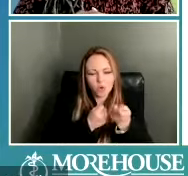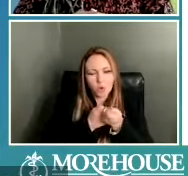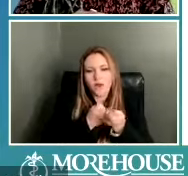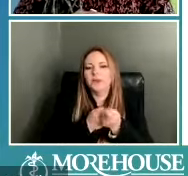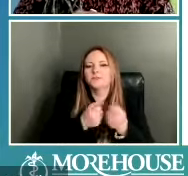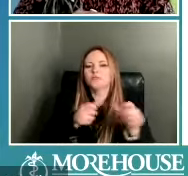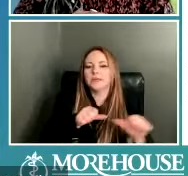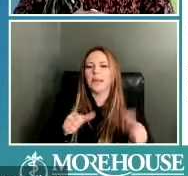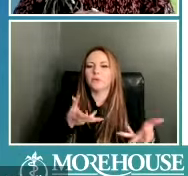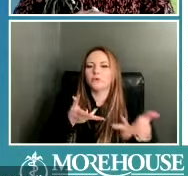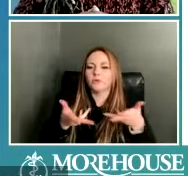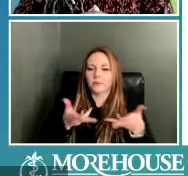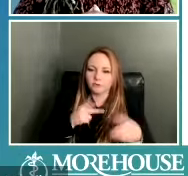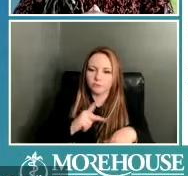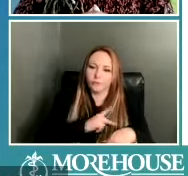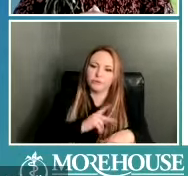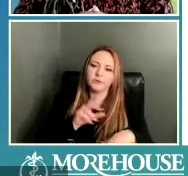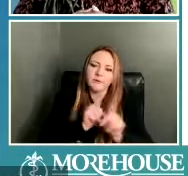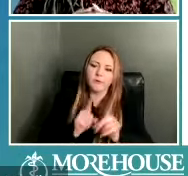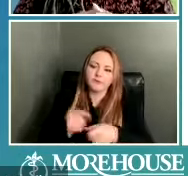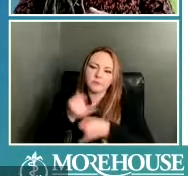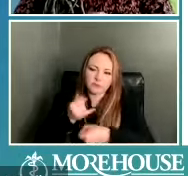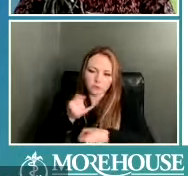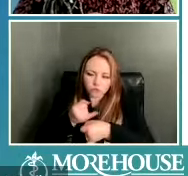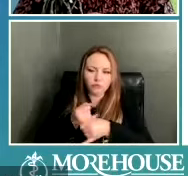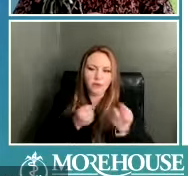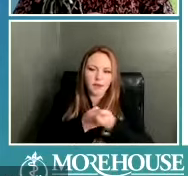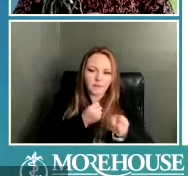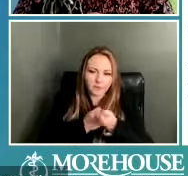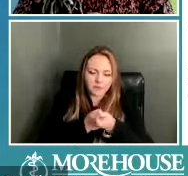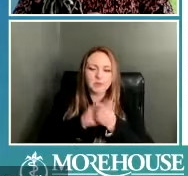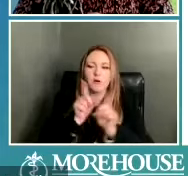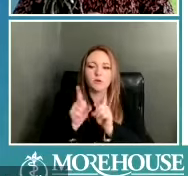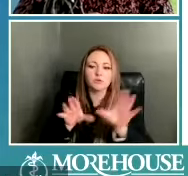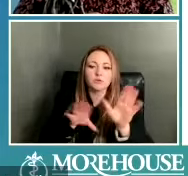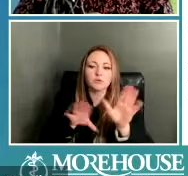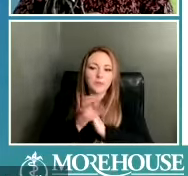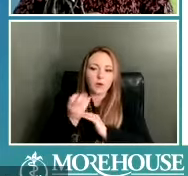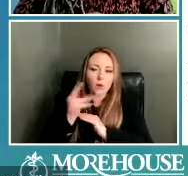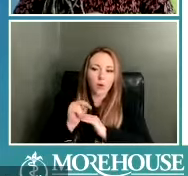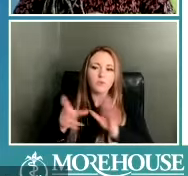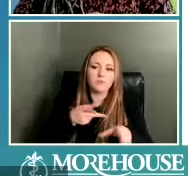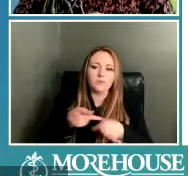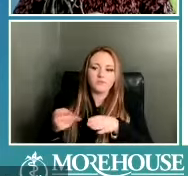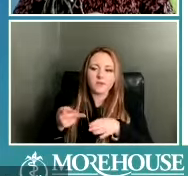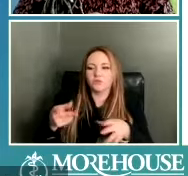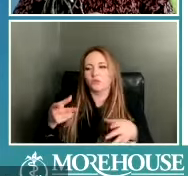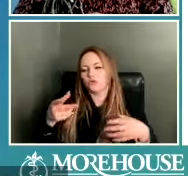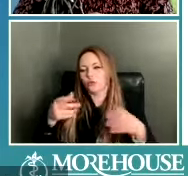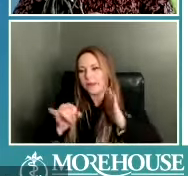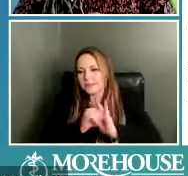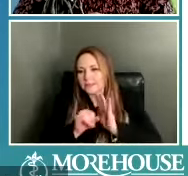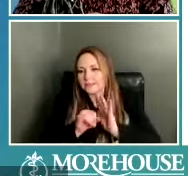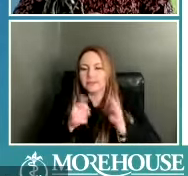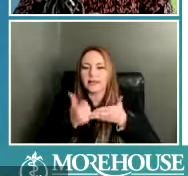engage in personal and institutional advocacy, while also developing their own professional identity and helping them to